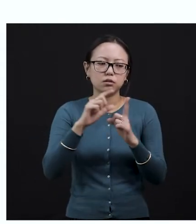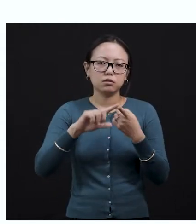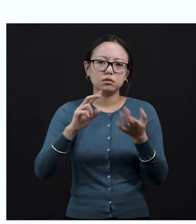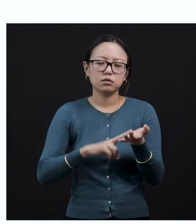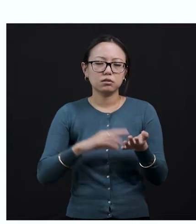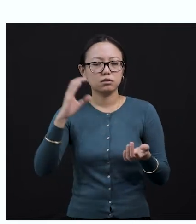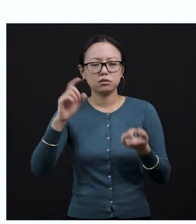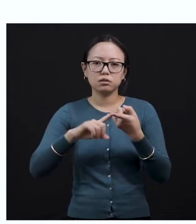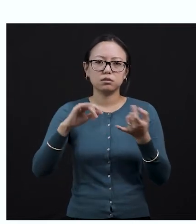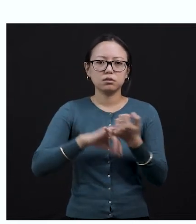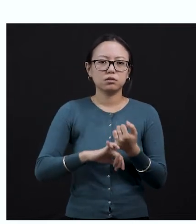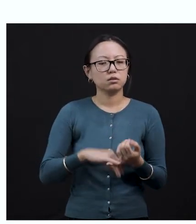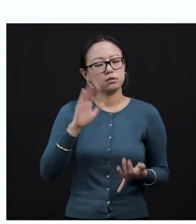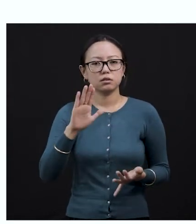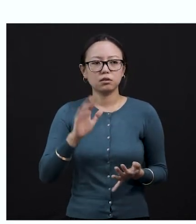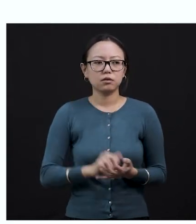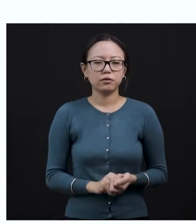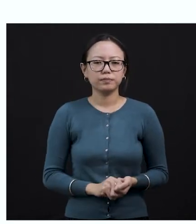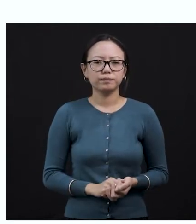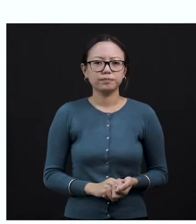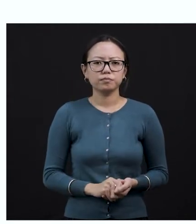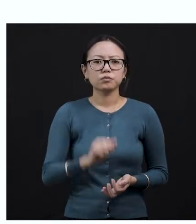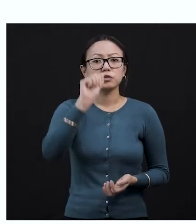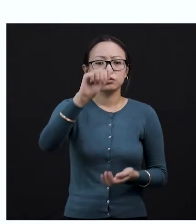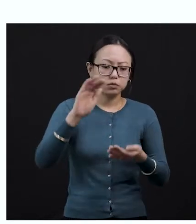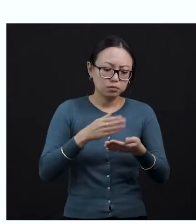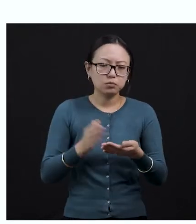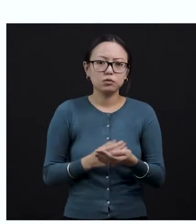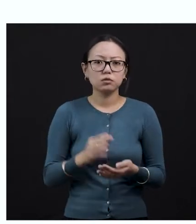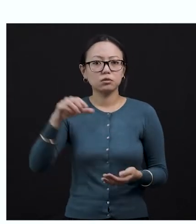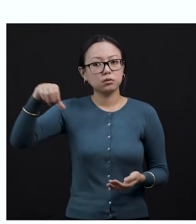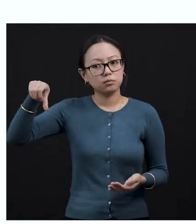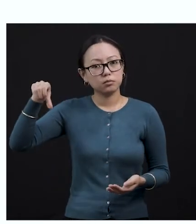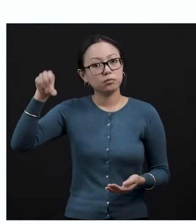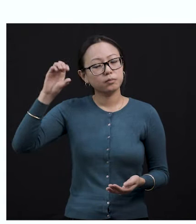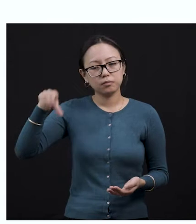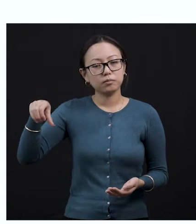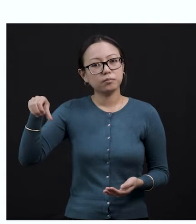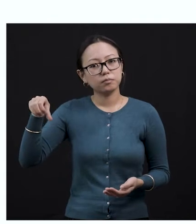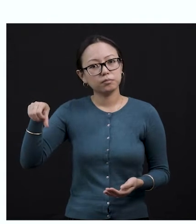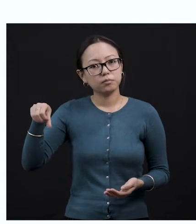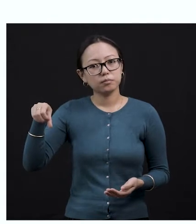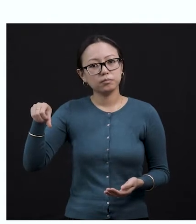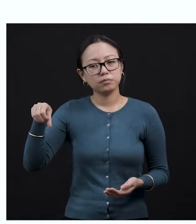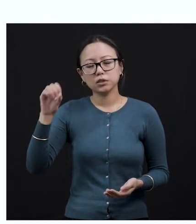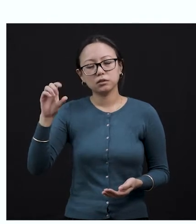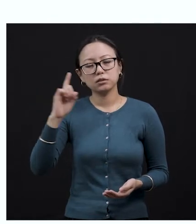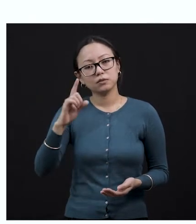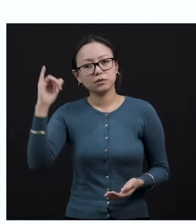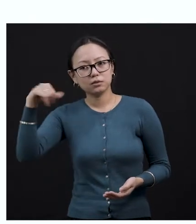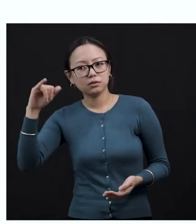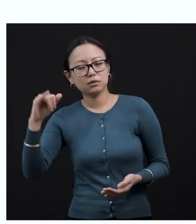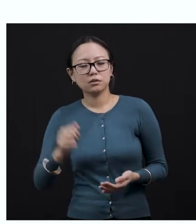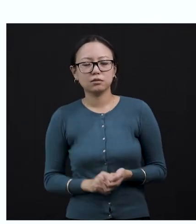16, okay, in page number 16 there are some certain areas where the remains